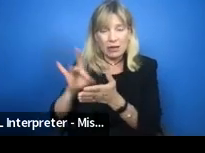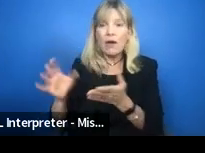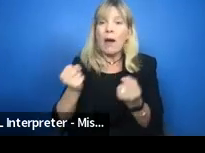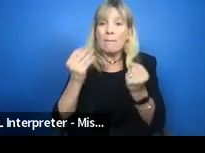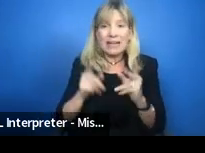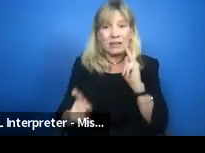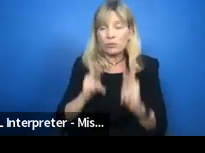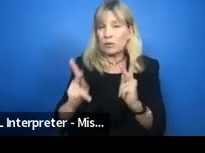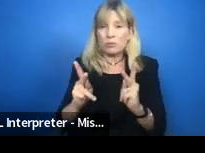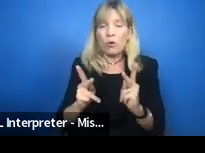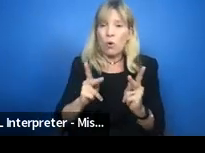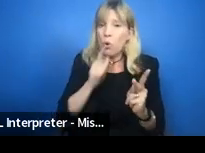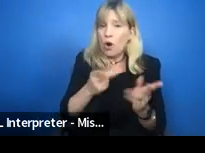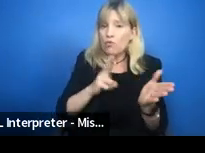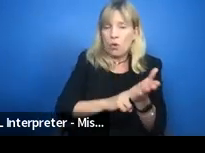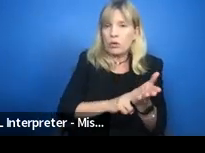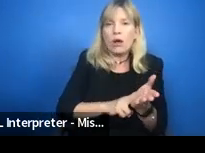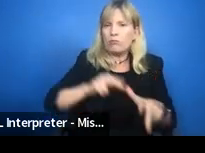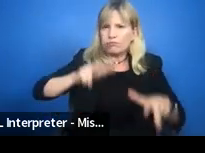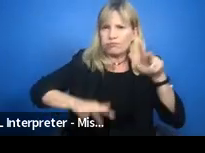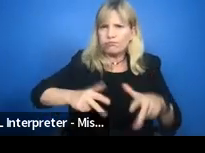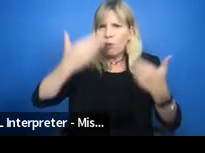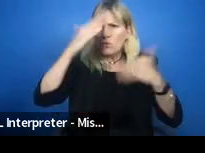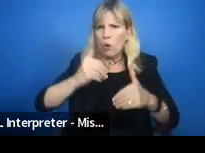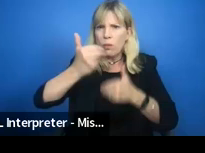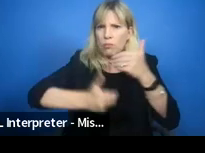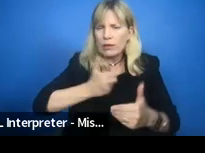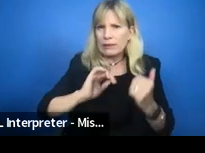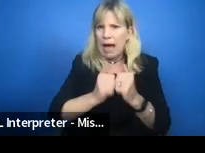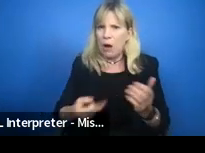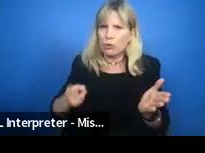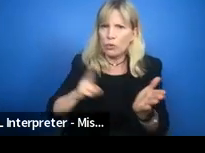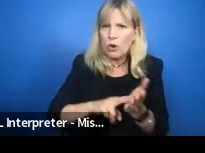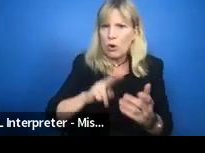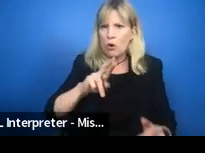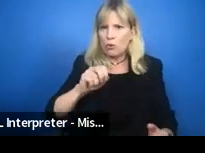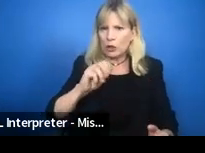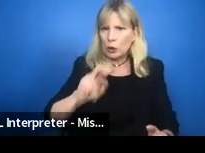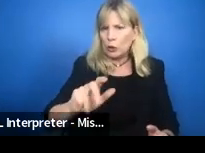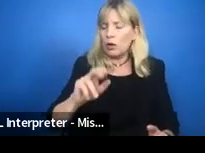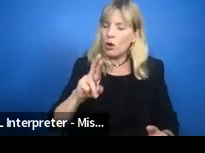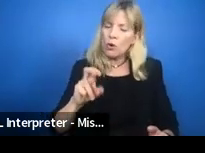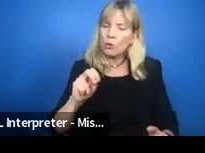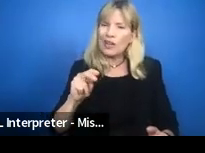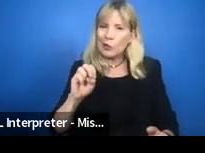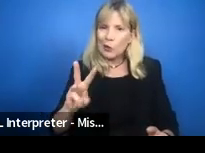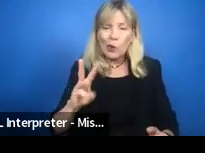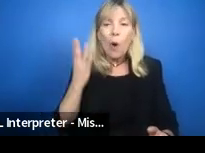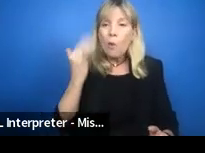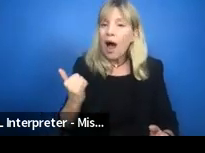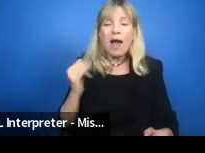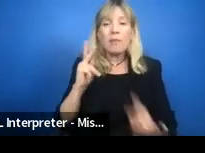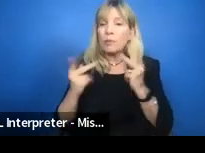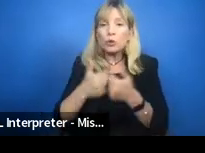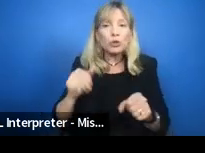are not going to be familiar with the renewal process that they're about to go through. Due to high job losses during the